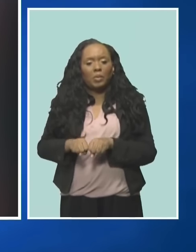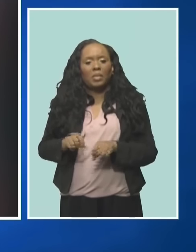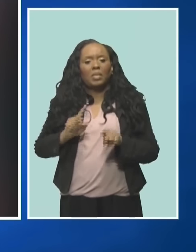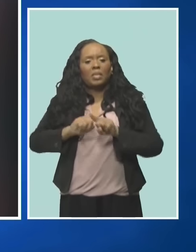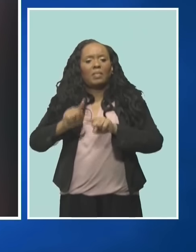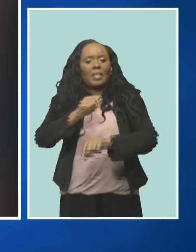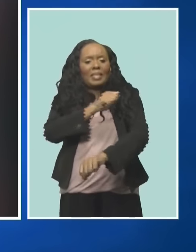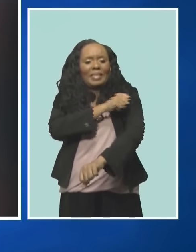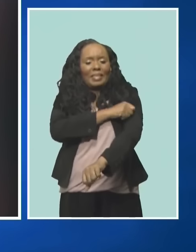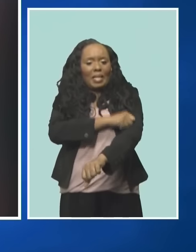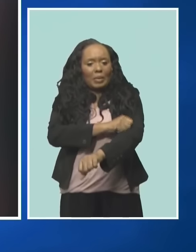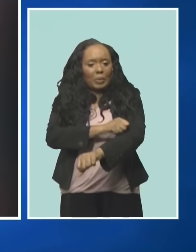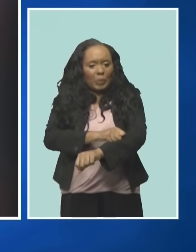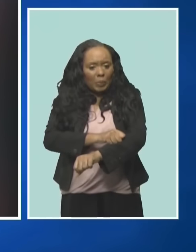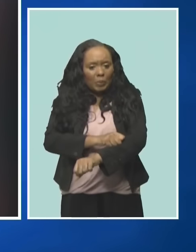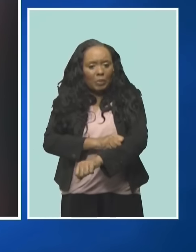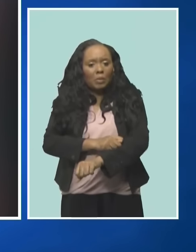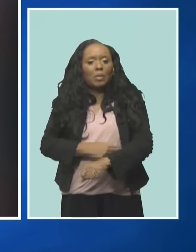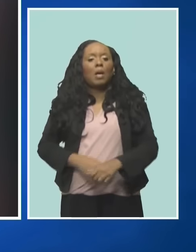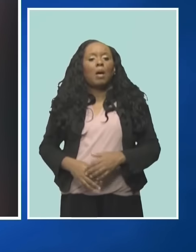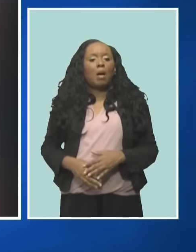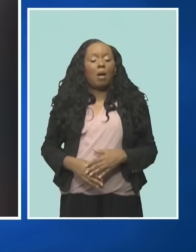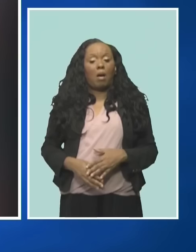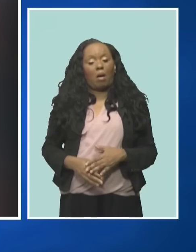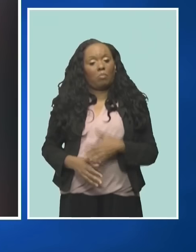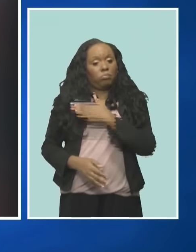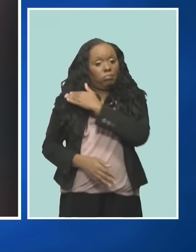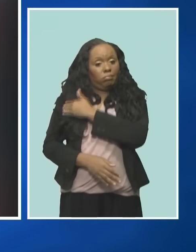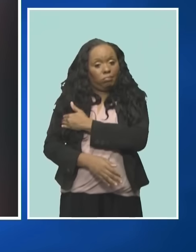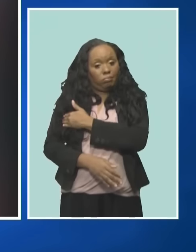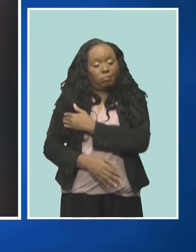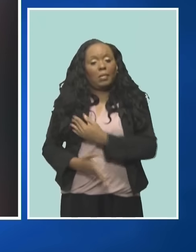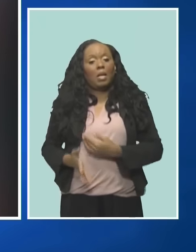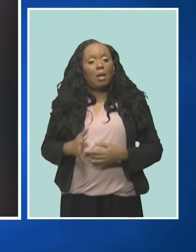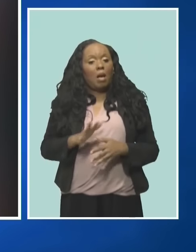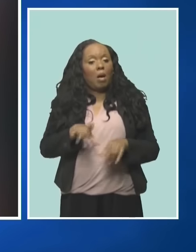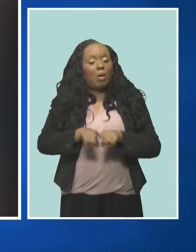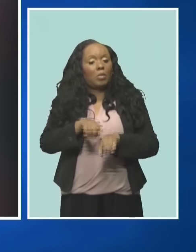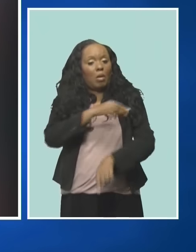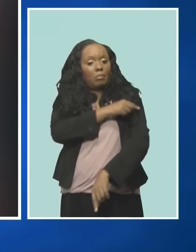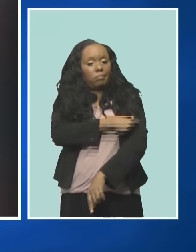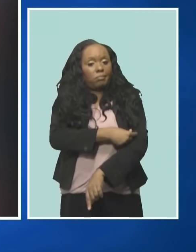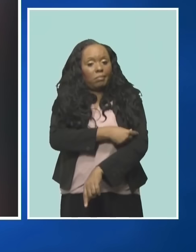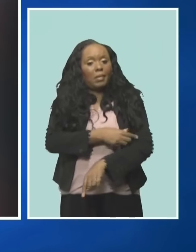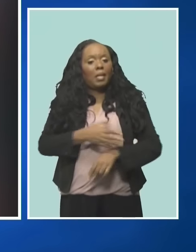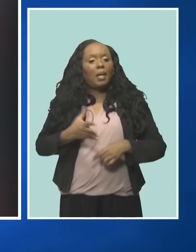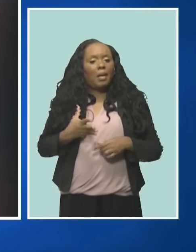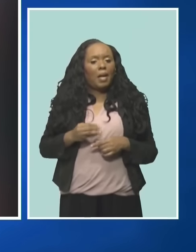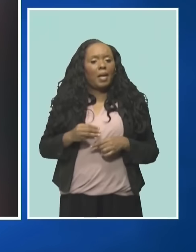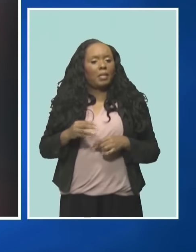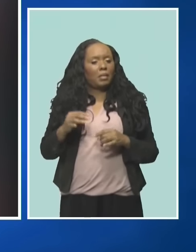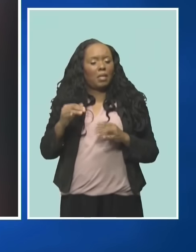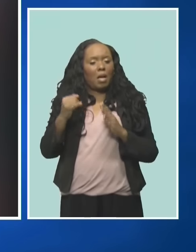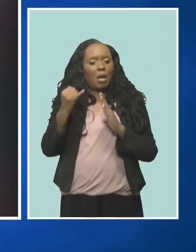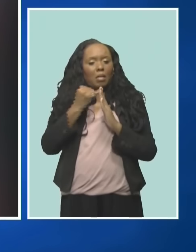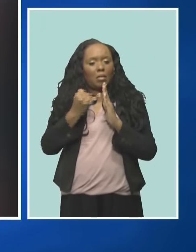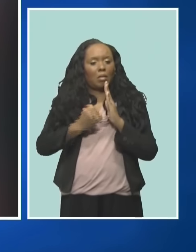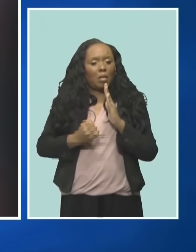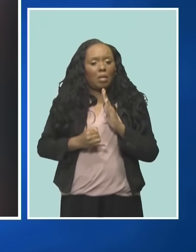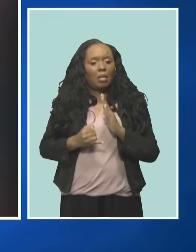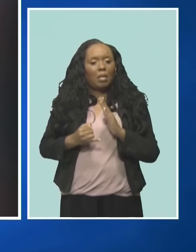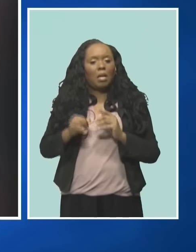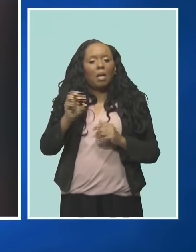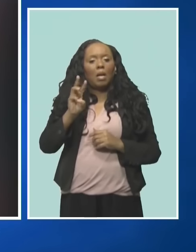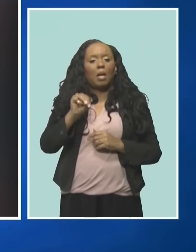word Davisha on her upper right arm, Hyacinth on the left forearm, and Tonisha with a drawing of Minnie Mouse over her